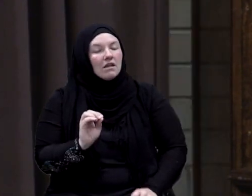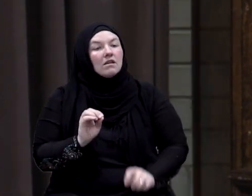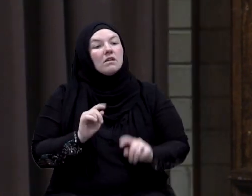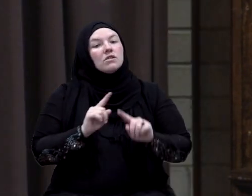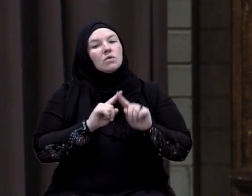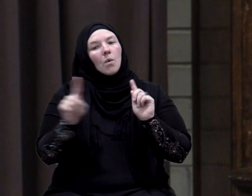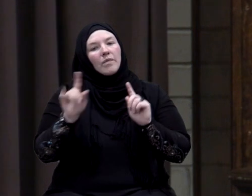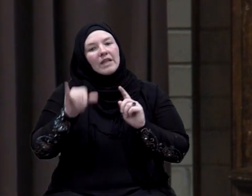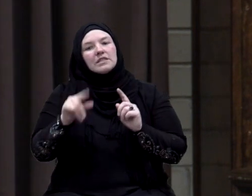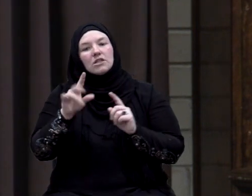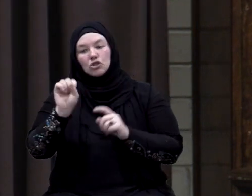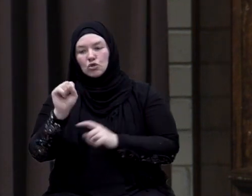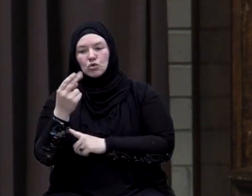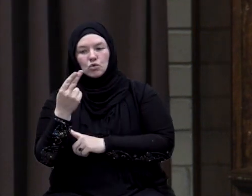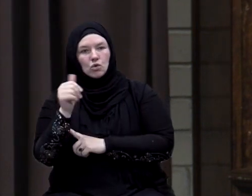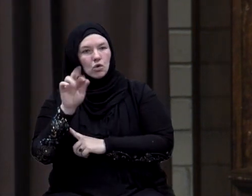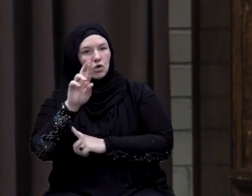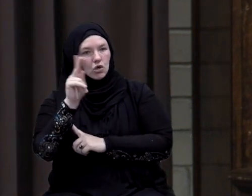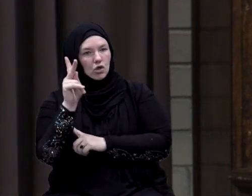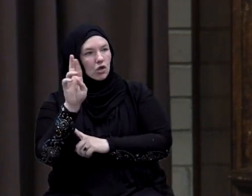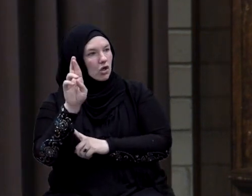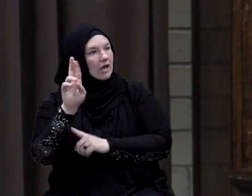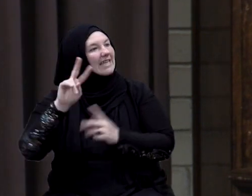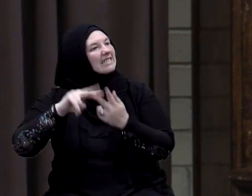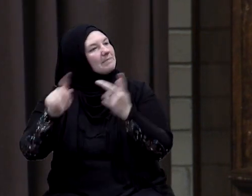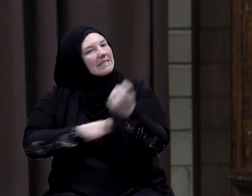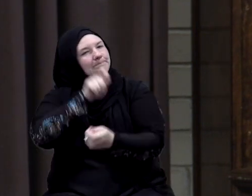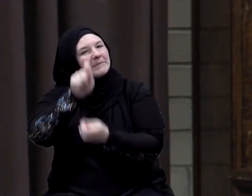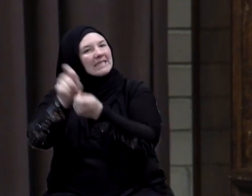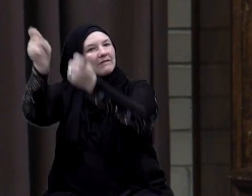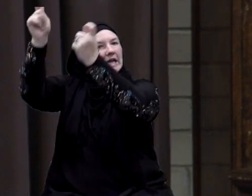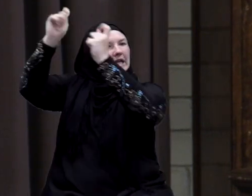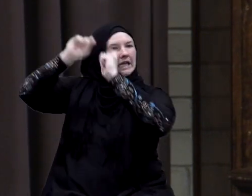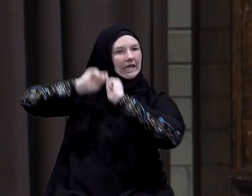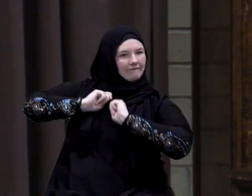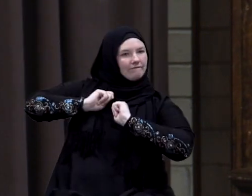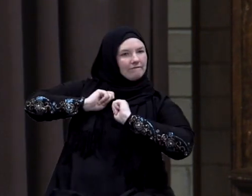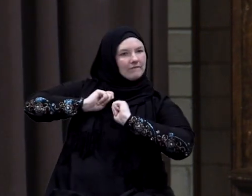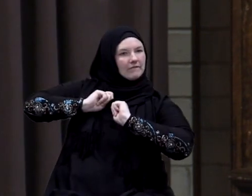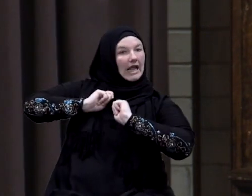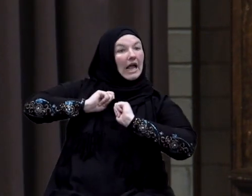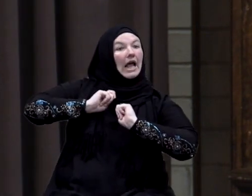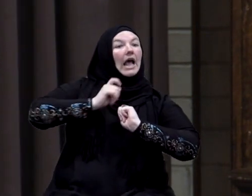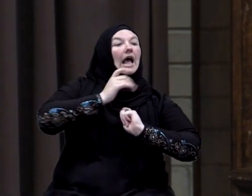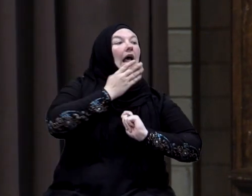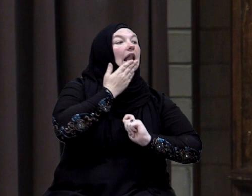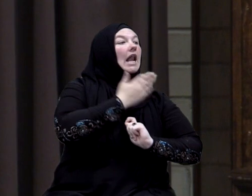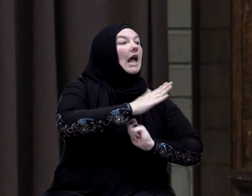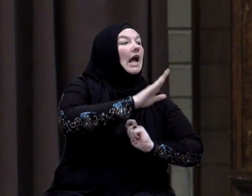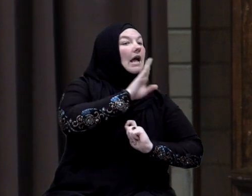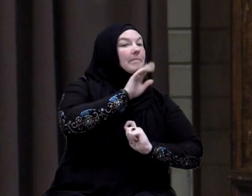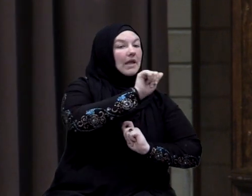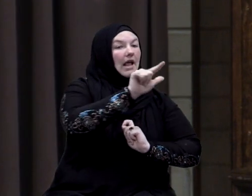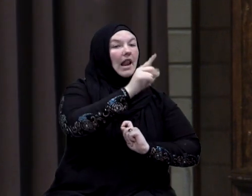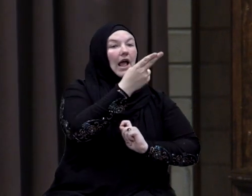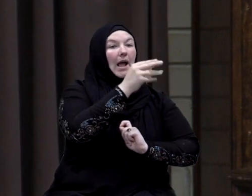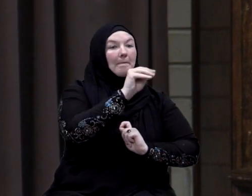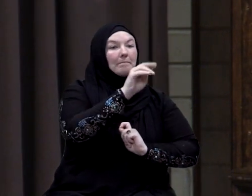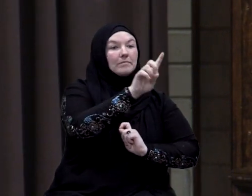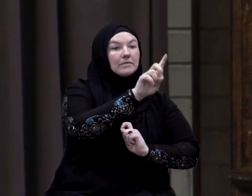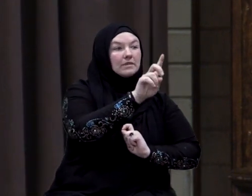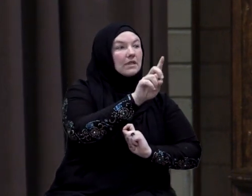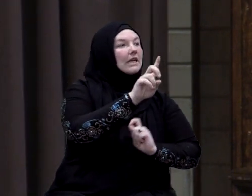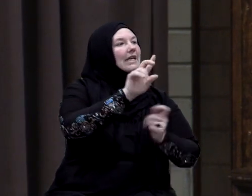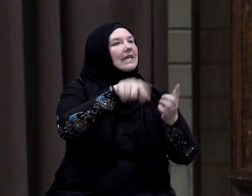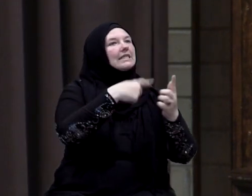is about the gift. But alhamd is about the giver. Alhamd is a praise